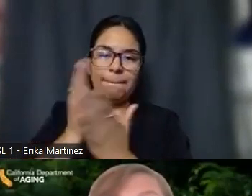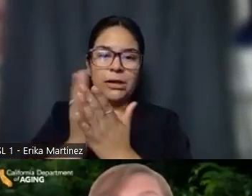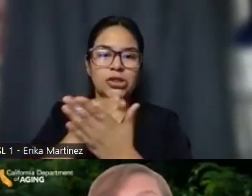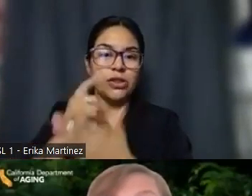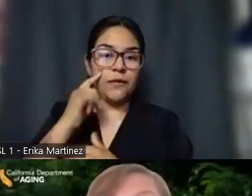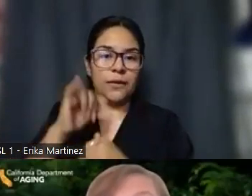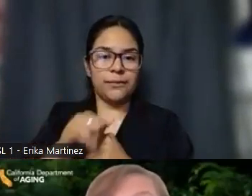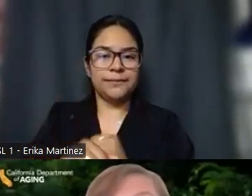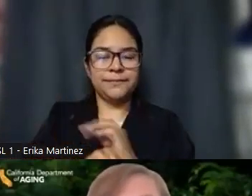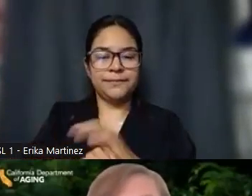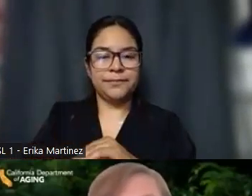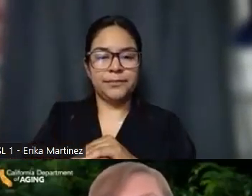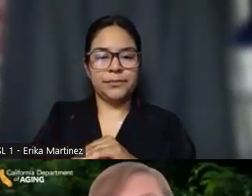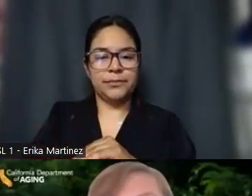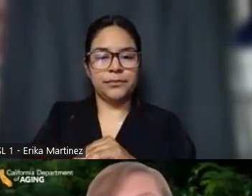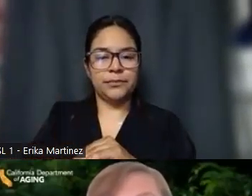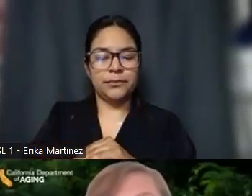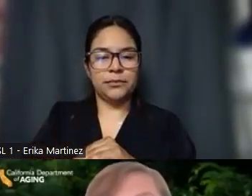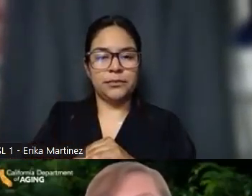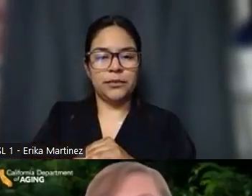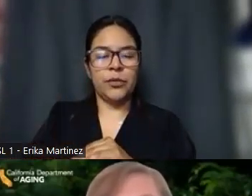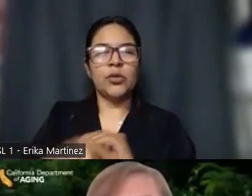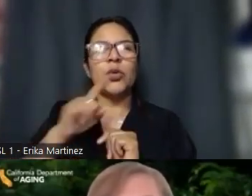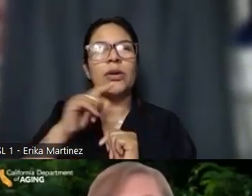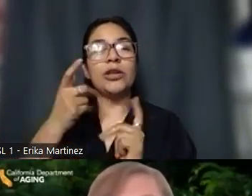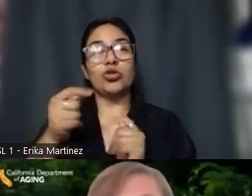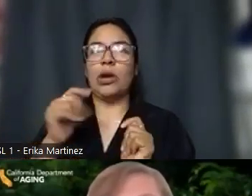So this you're kind of highlighting,